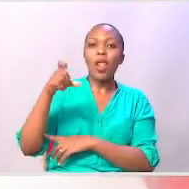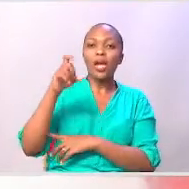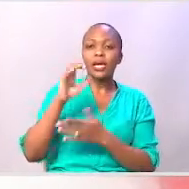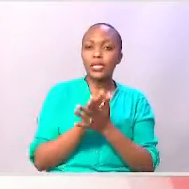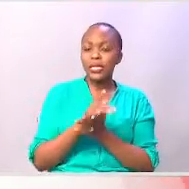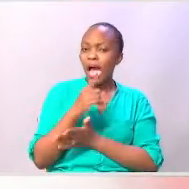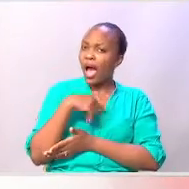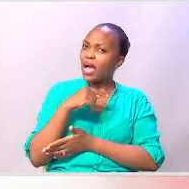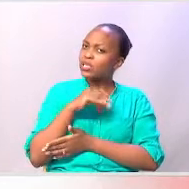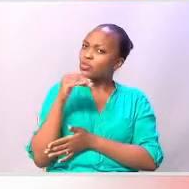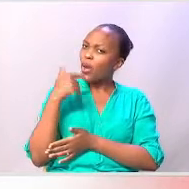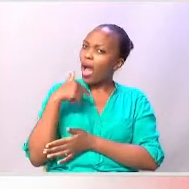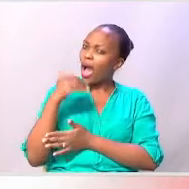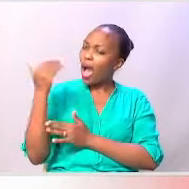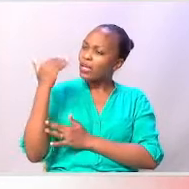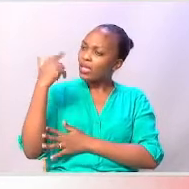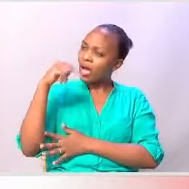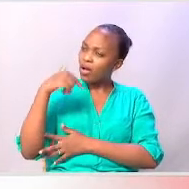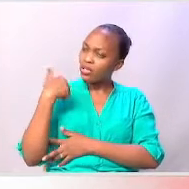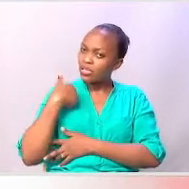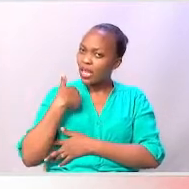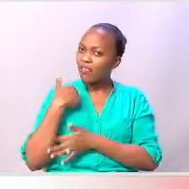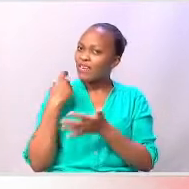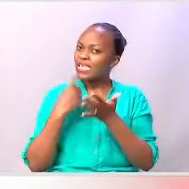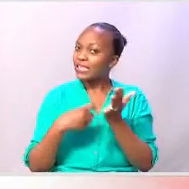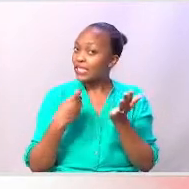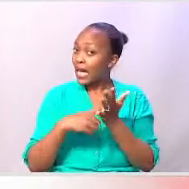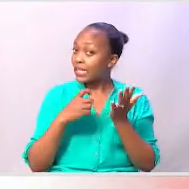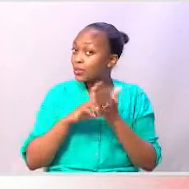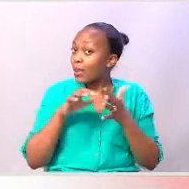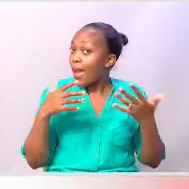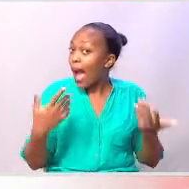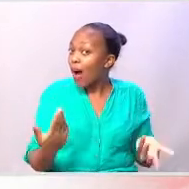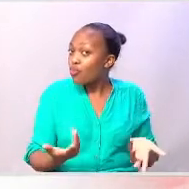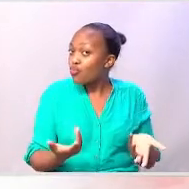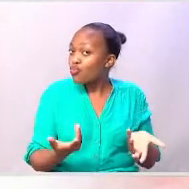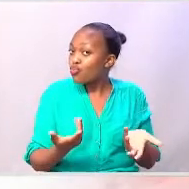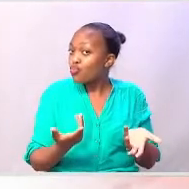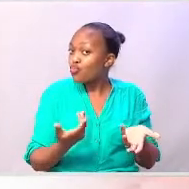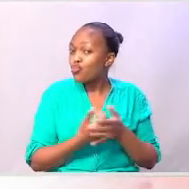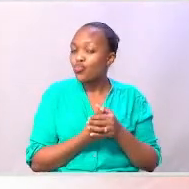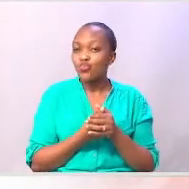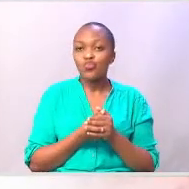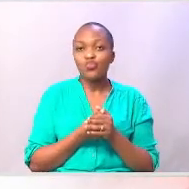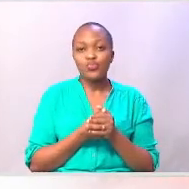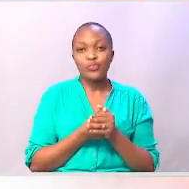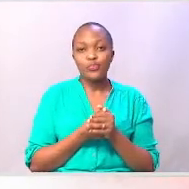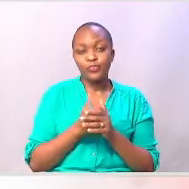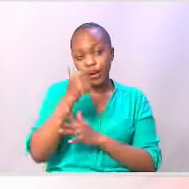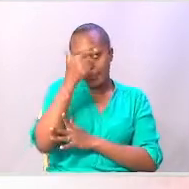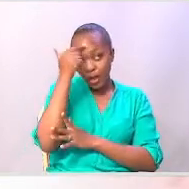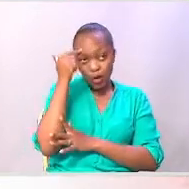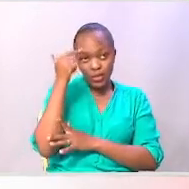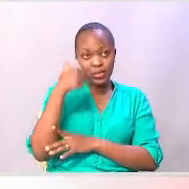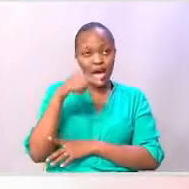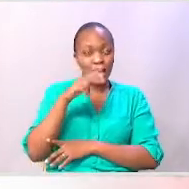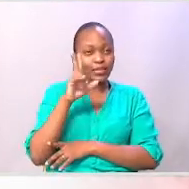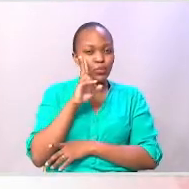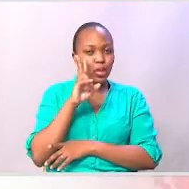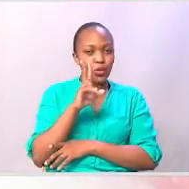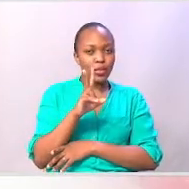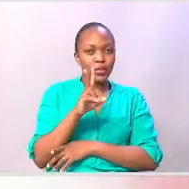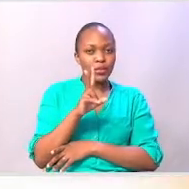moja tunajiuliza. Upande wa taxation itakuwa namna gani? Juu tunaangalia